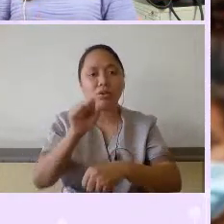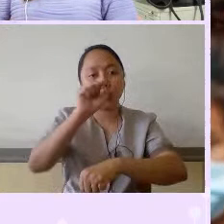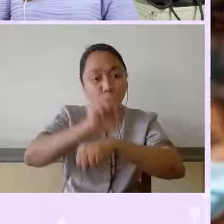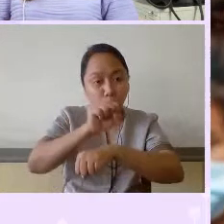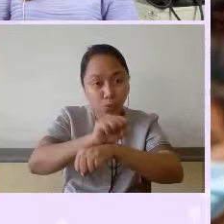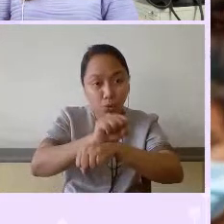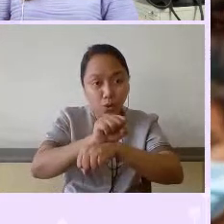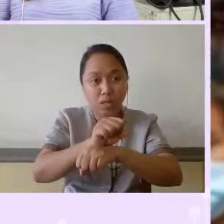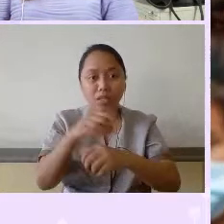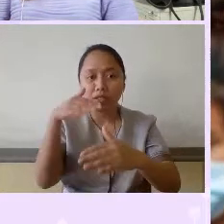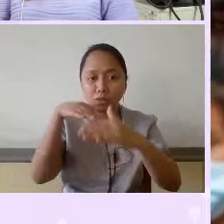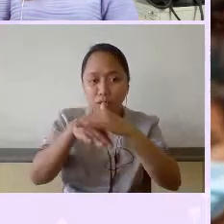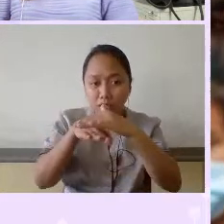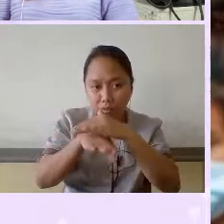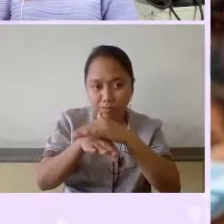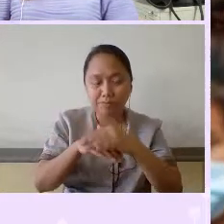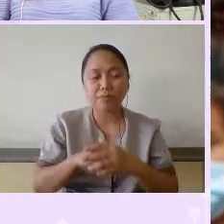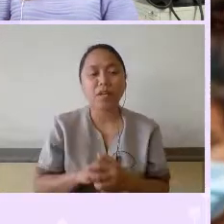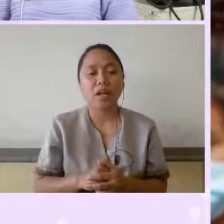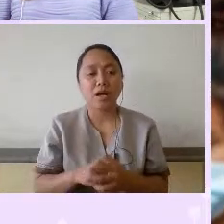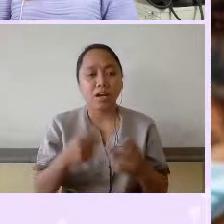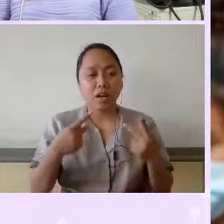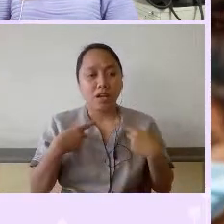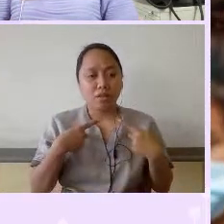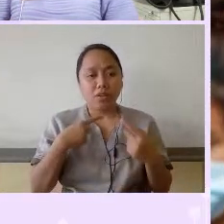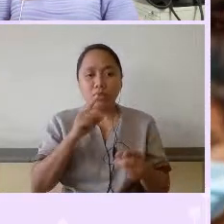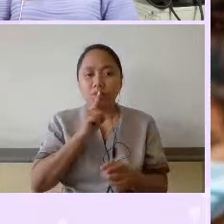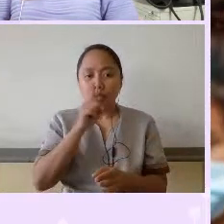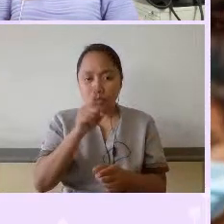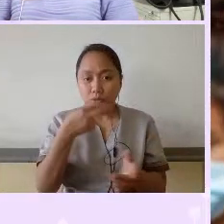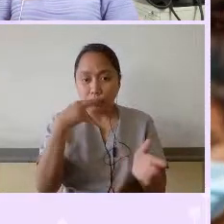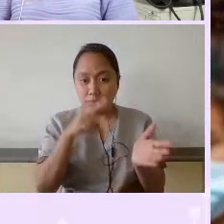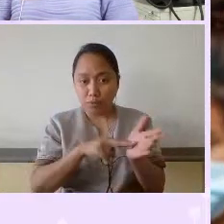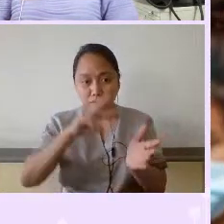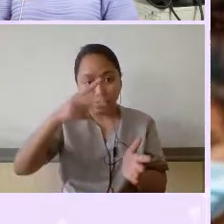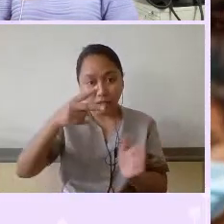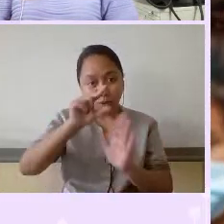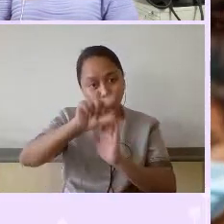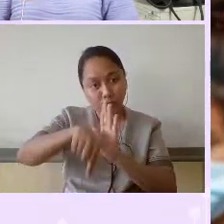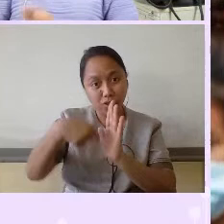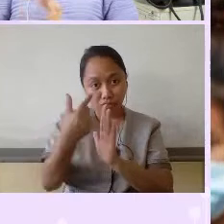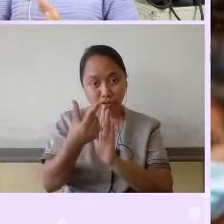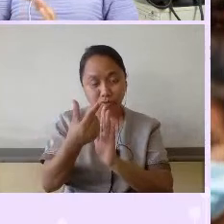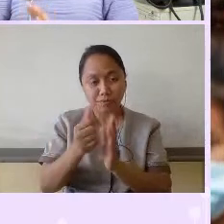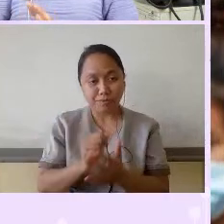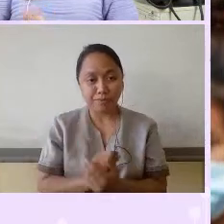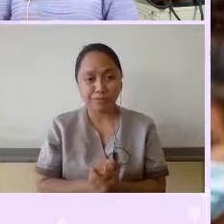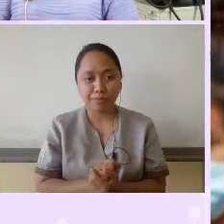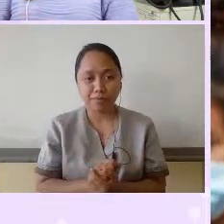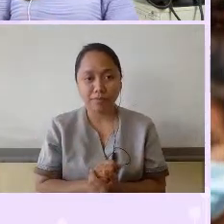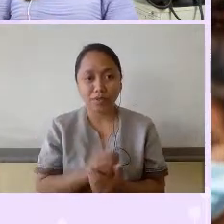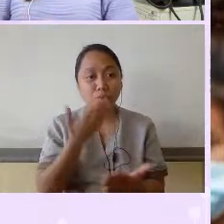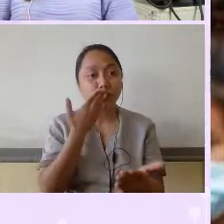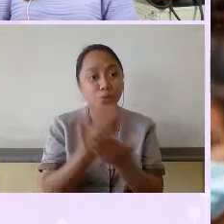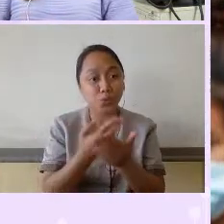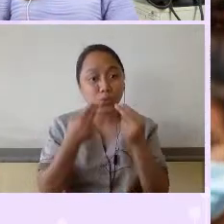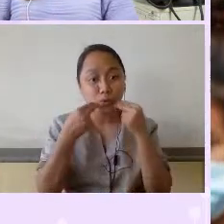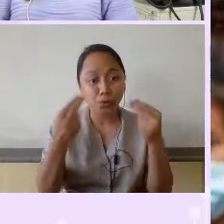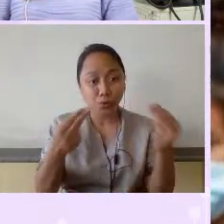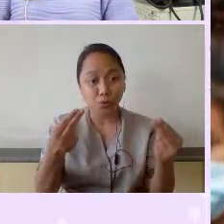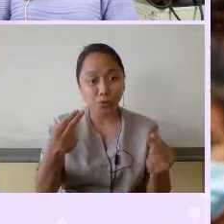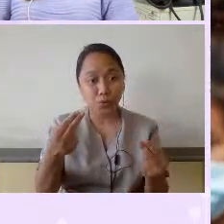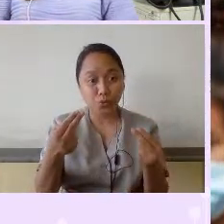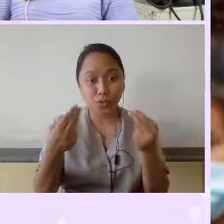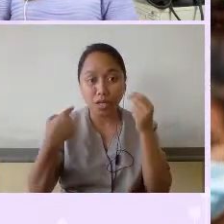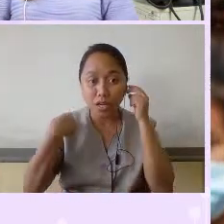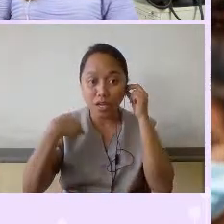hope to release the latest edition of the report by second quarter of 2023. Good news dahil